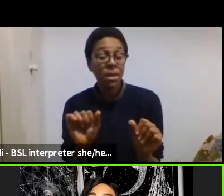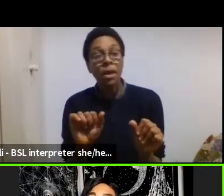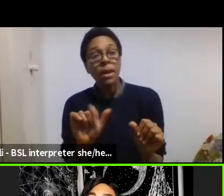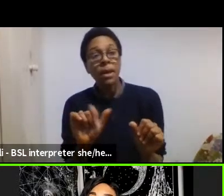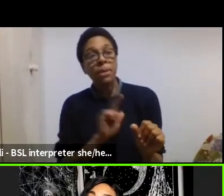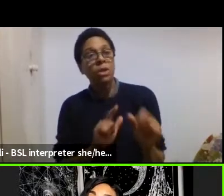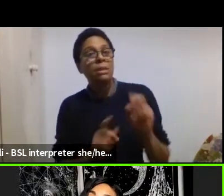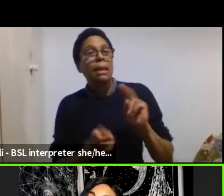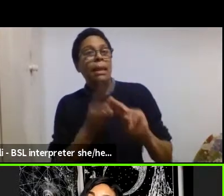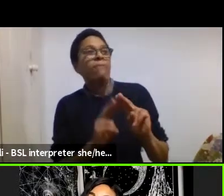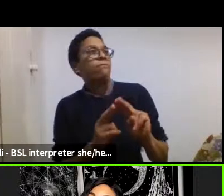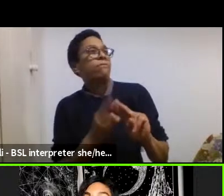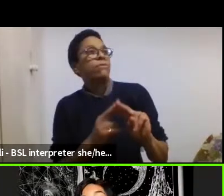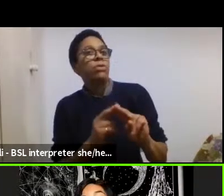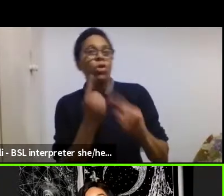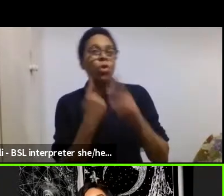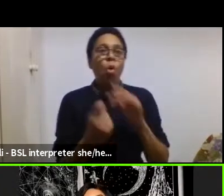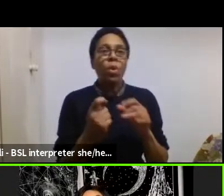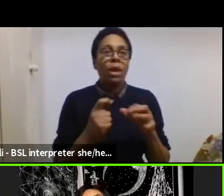a hypersexualized thing.